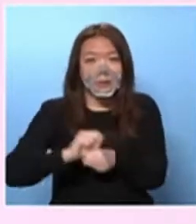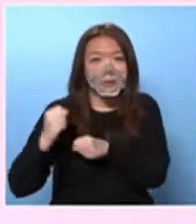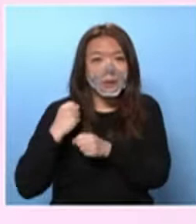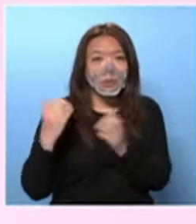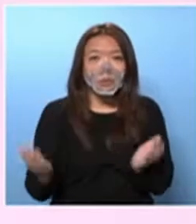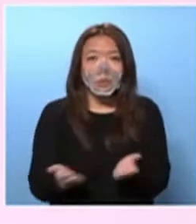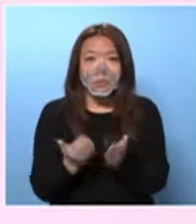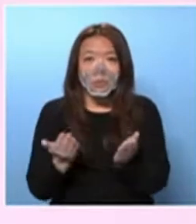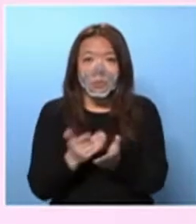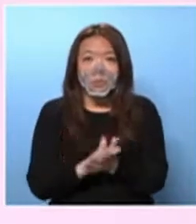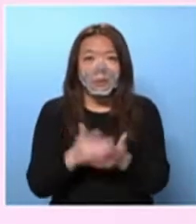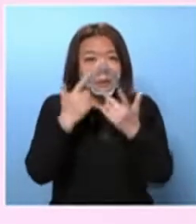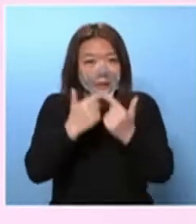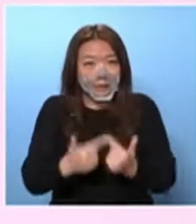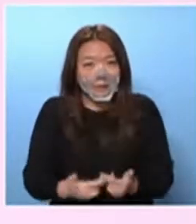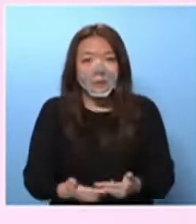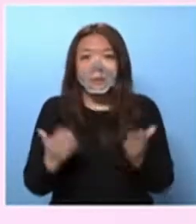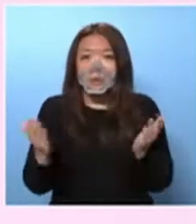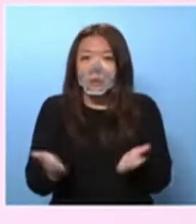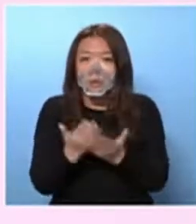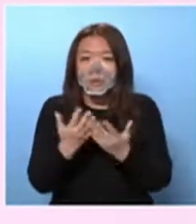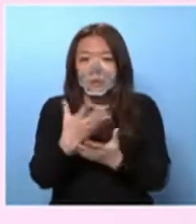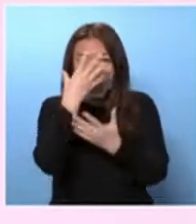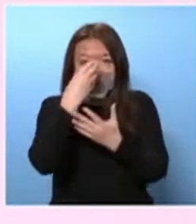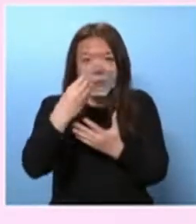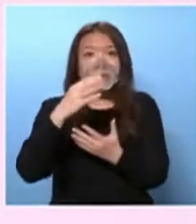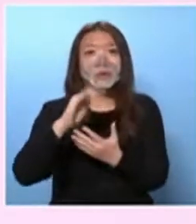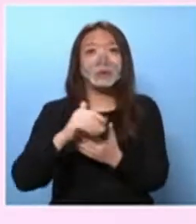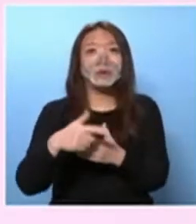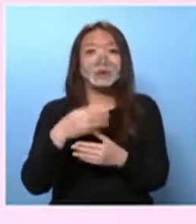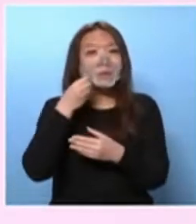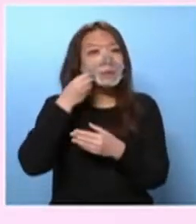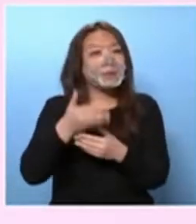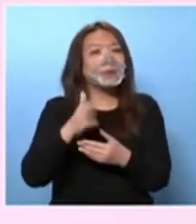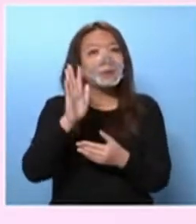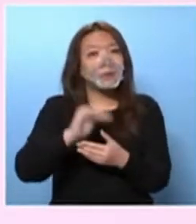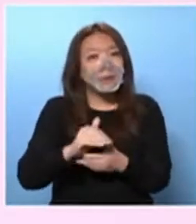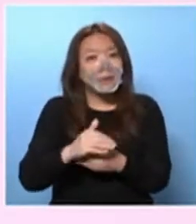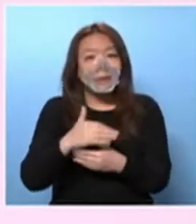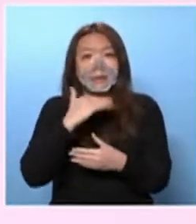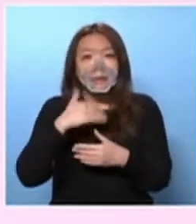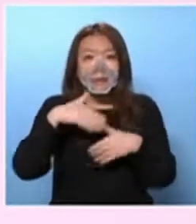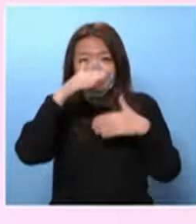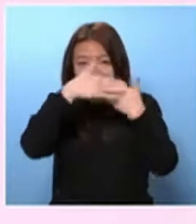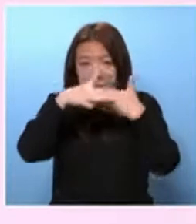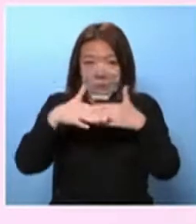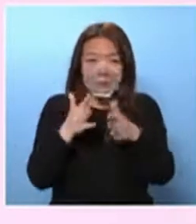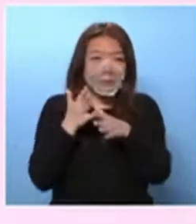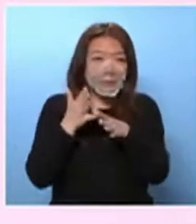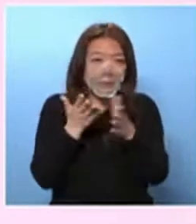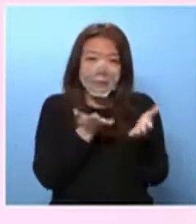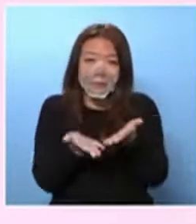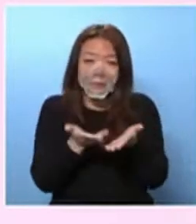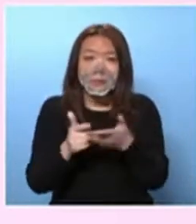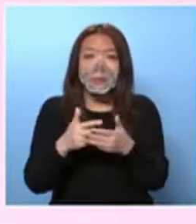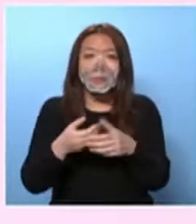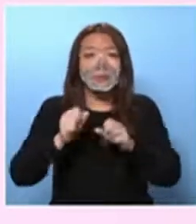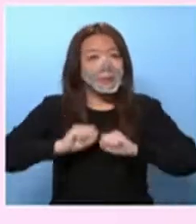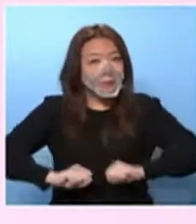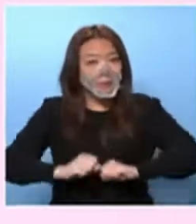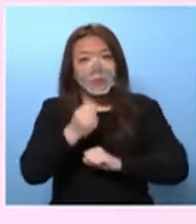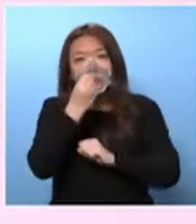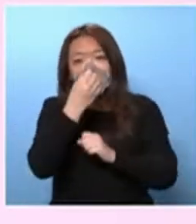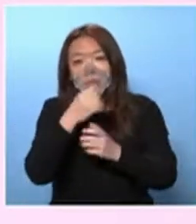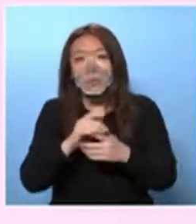projects with Hong Kong characteristics, enhancing tourism promotion and rolling out enticing promotional offers in a timely manner